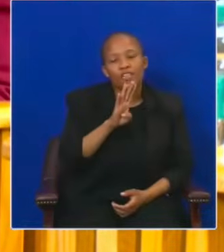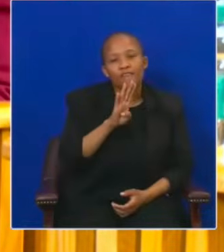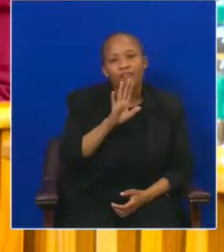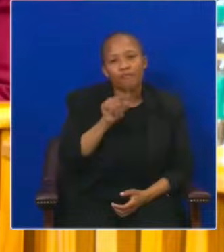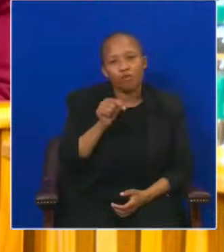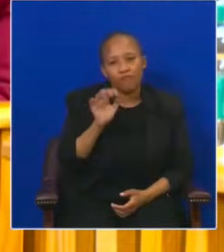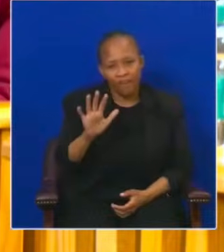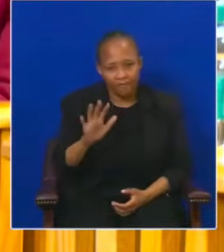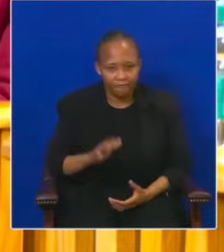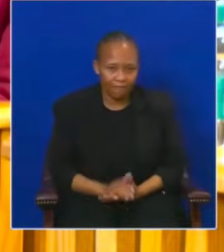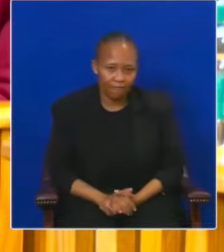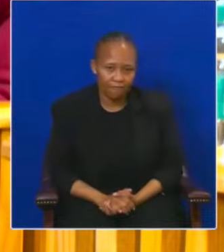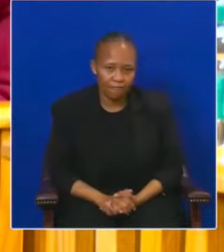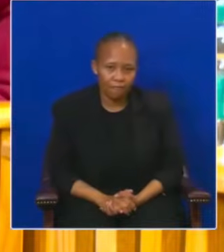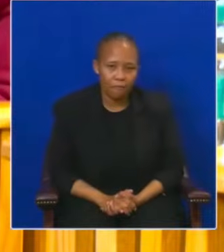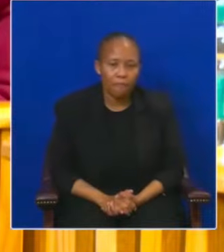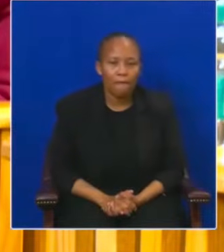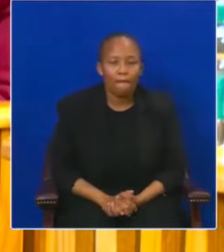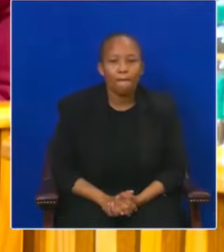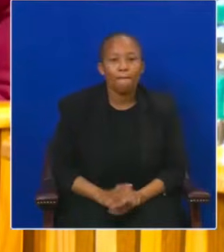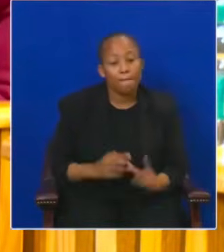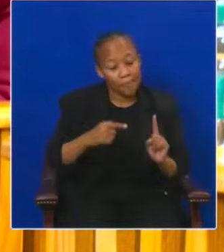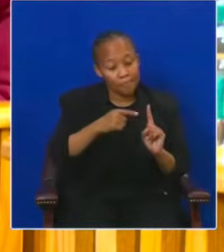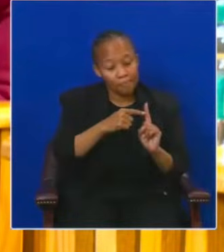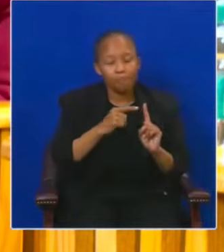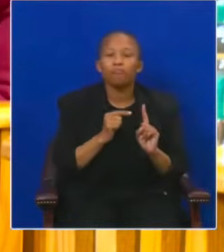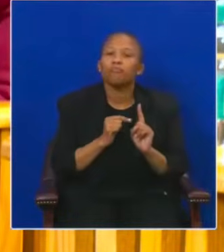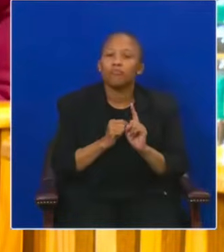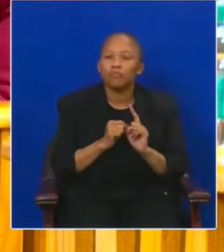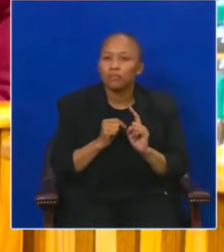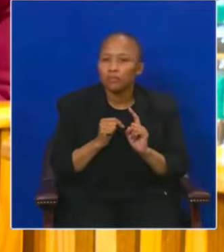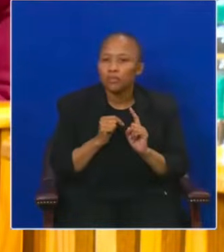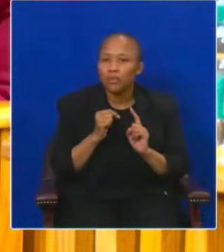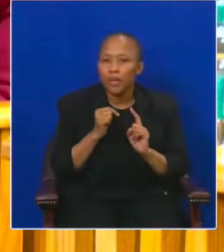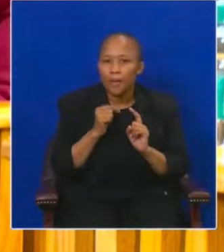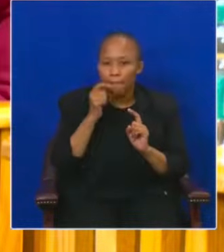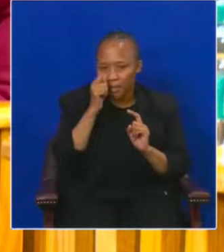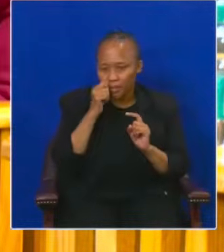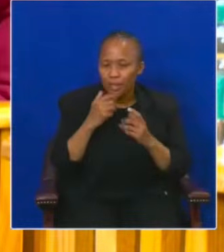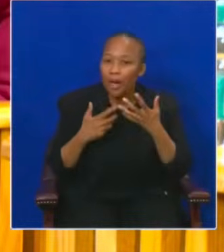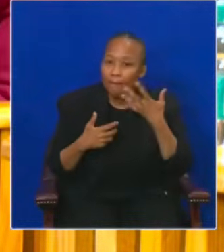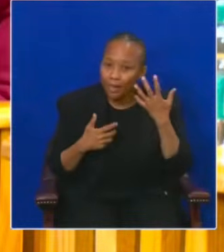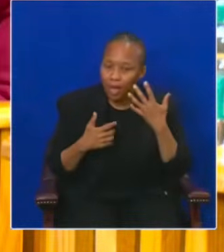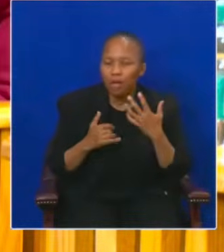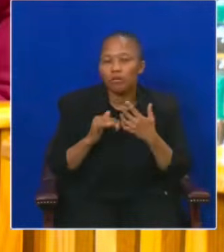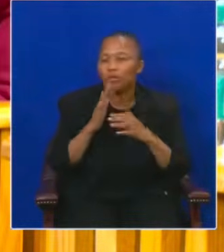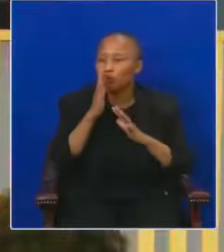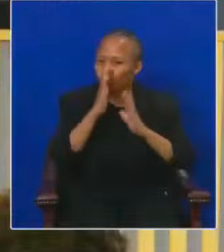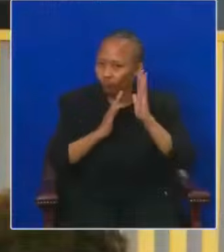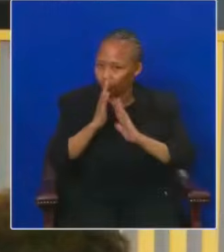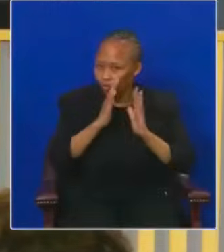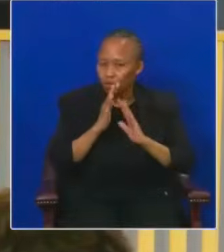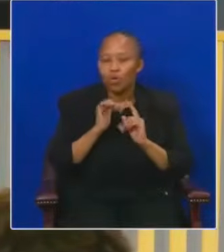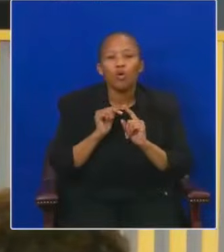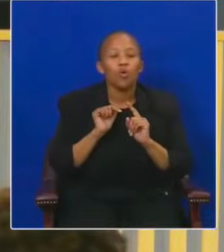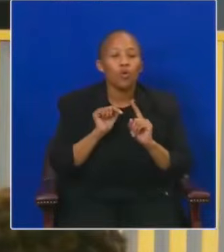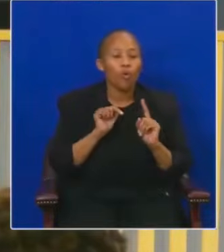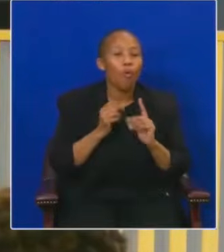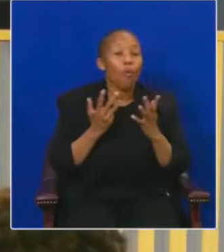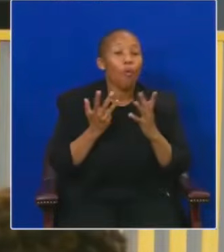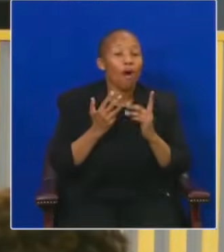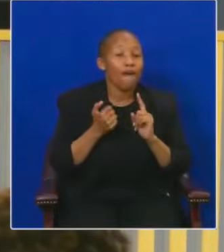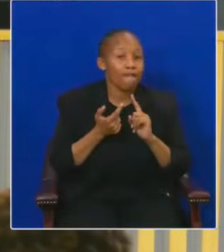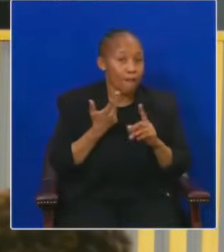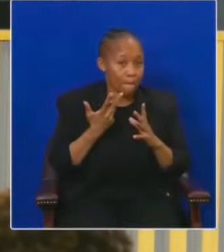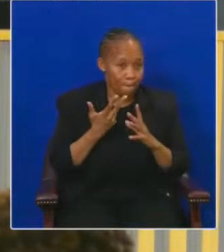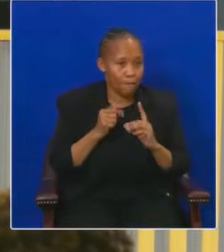Mr. Madlanga told us that he knows where we were coming. He knew that we were coming to his house that